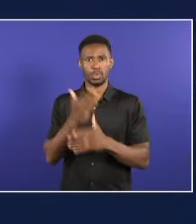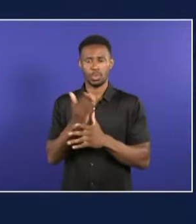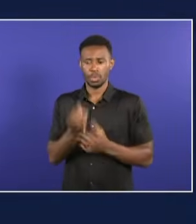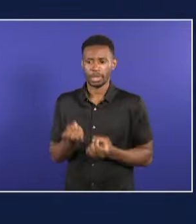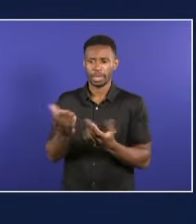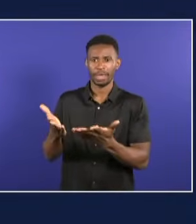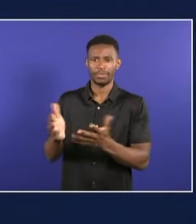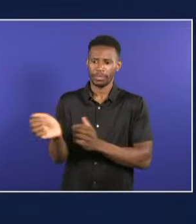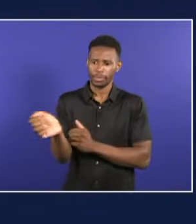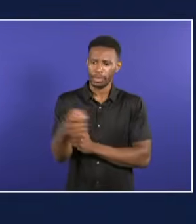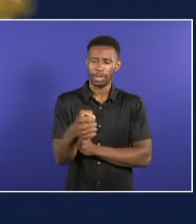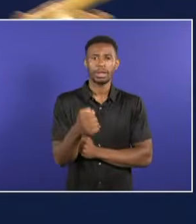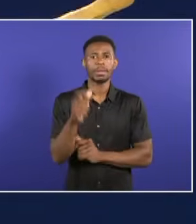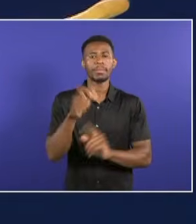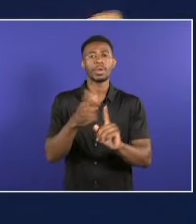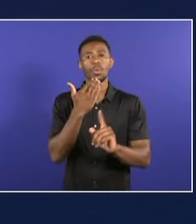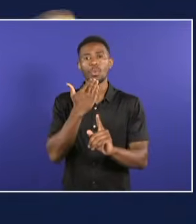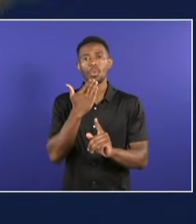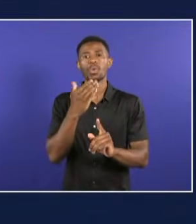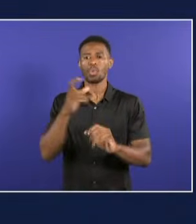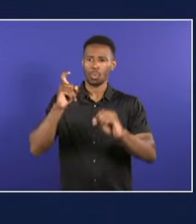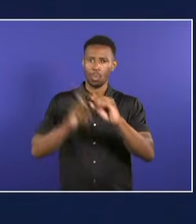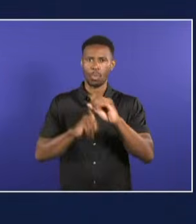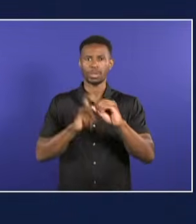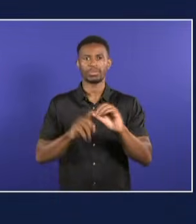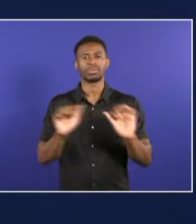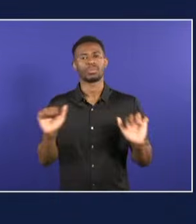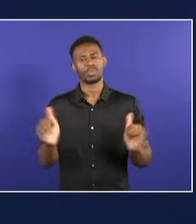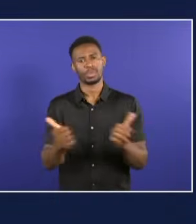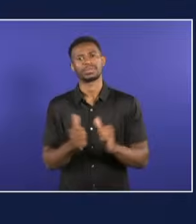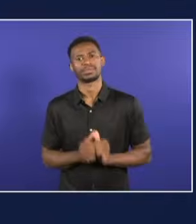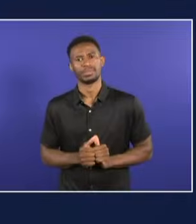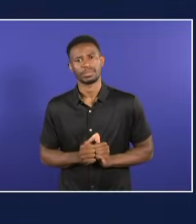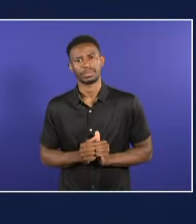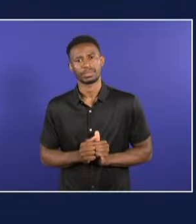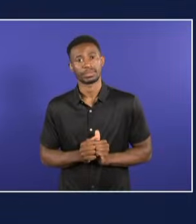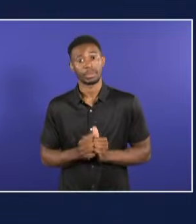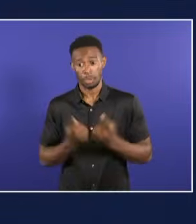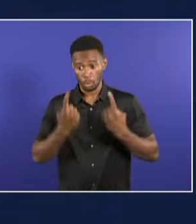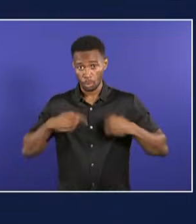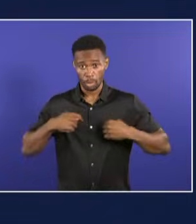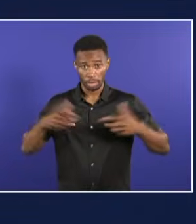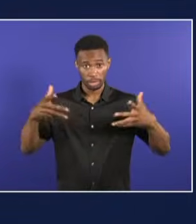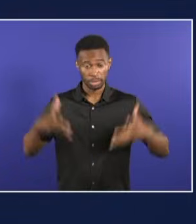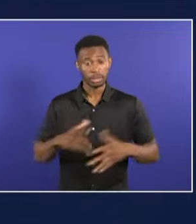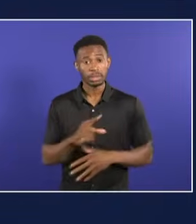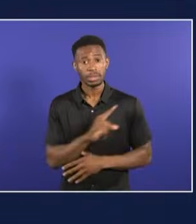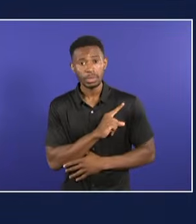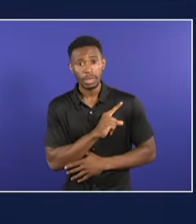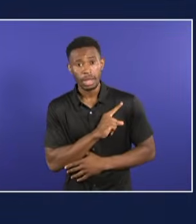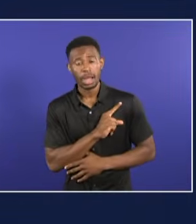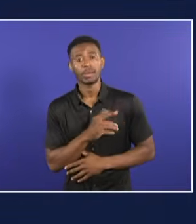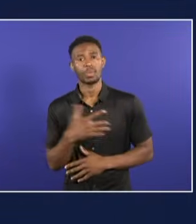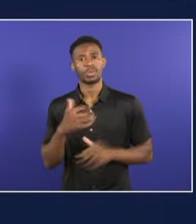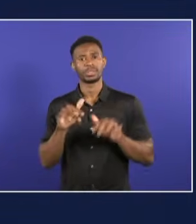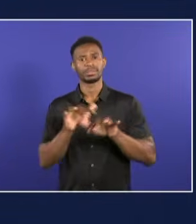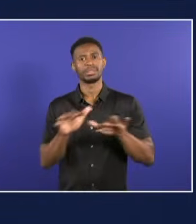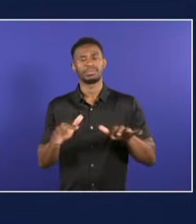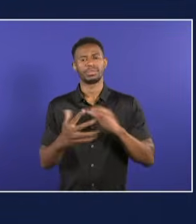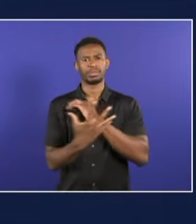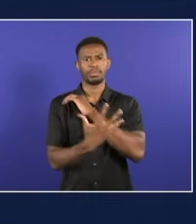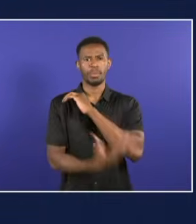You see, our purpose, the reason we are here, is to see people lifted out of poverty. And defending these freedoms